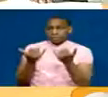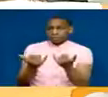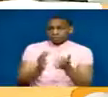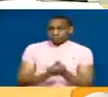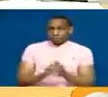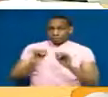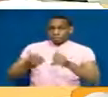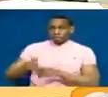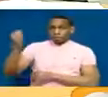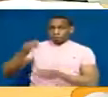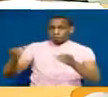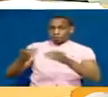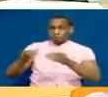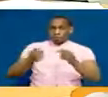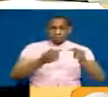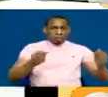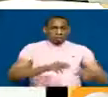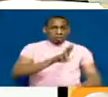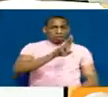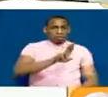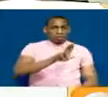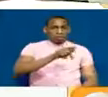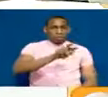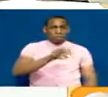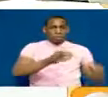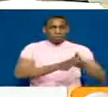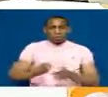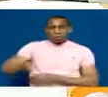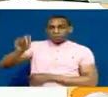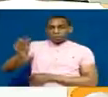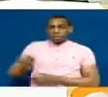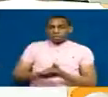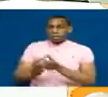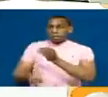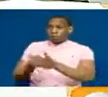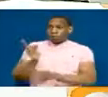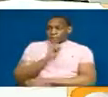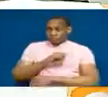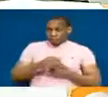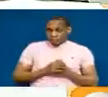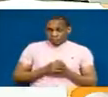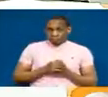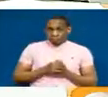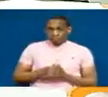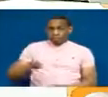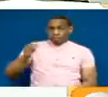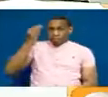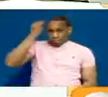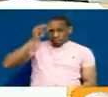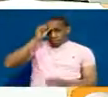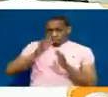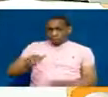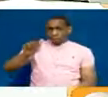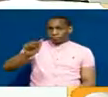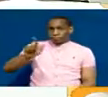A new political party to rival the UPYA movement in the northern region has been unveiled. Mandera